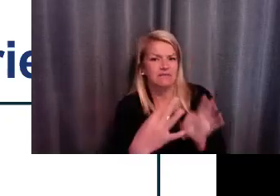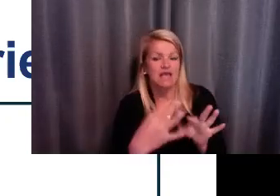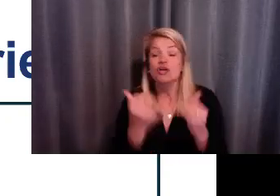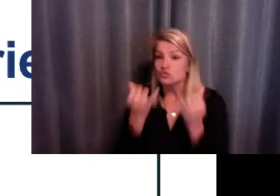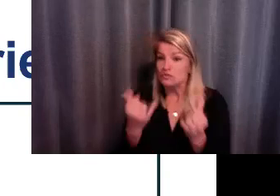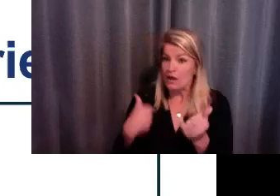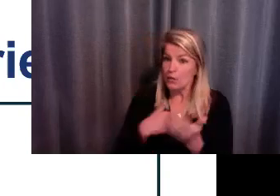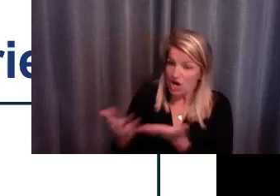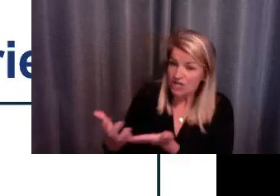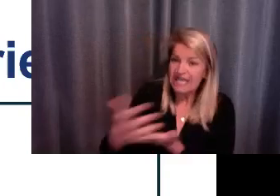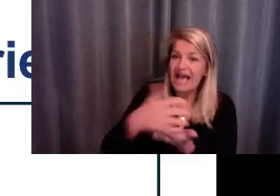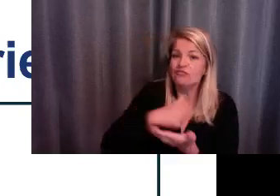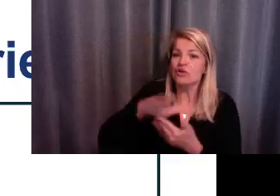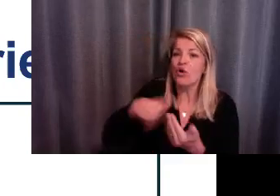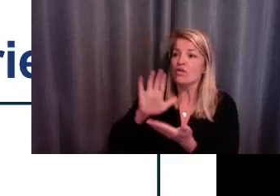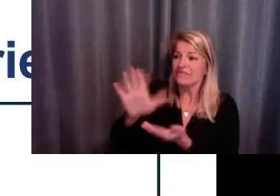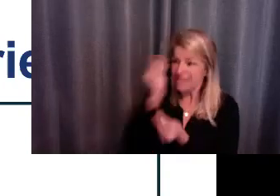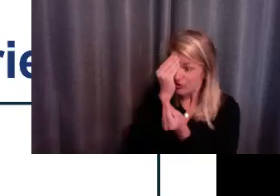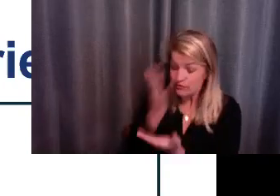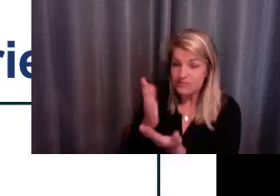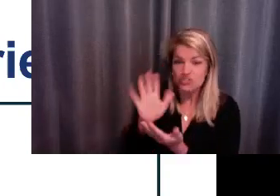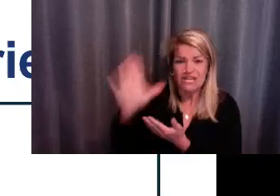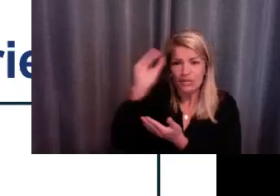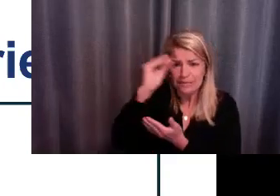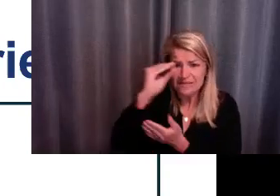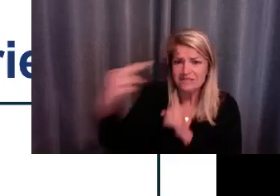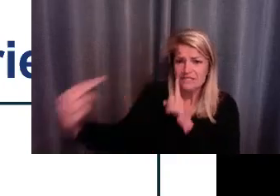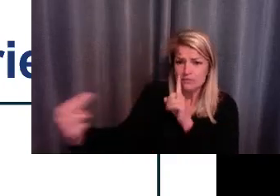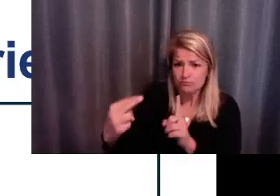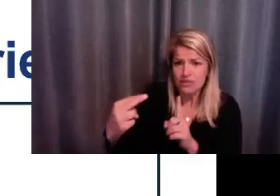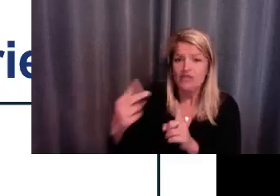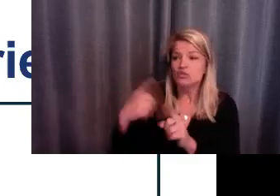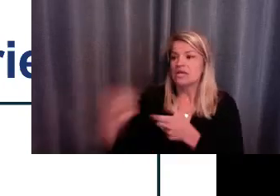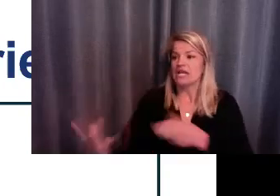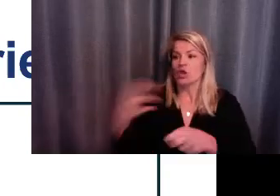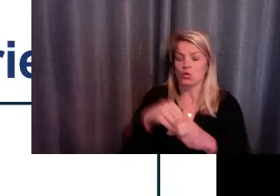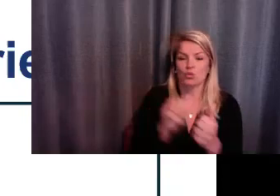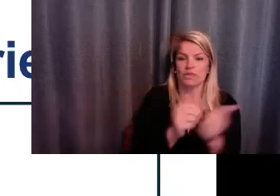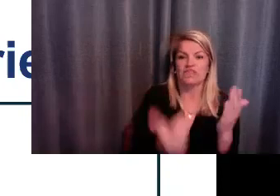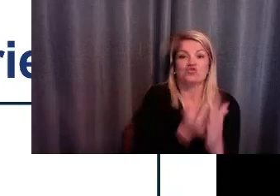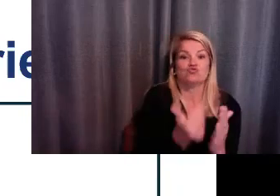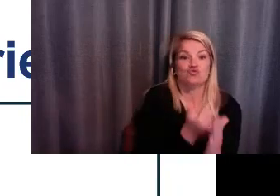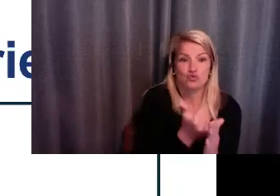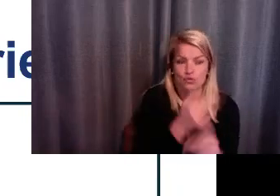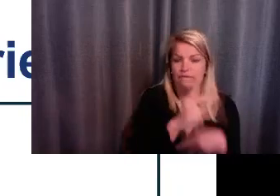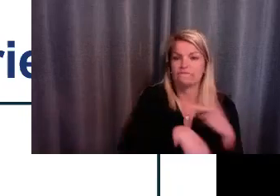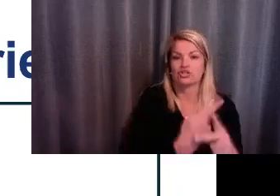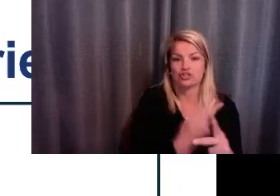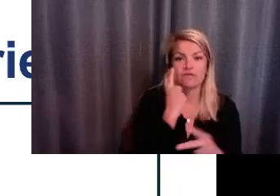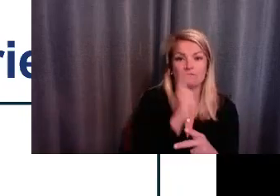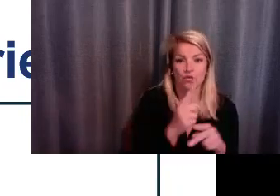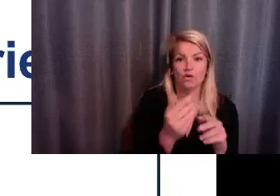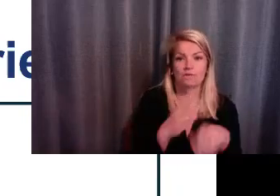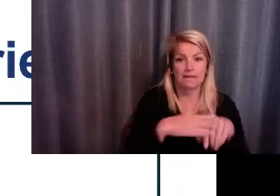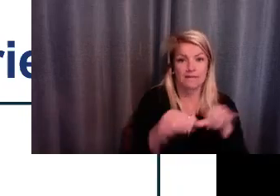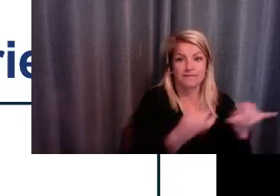their opinions and inputs so to incorporate it in the new version. And we are going to explain why we are saying